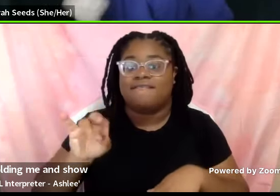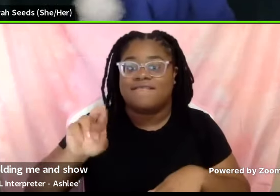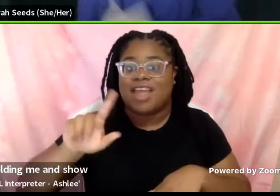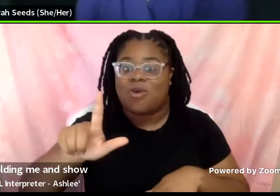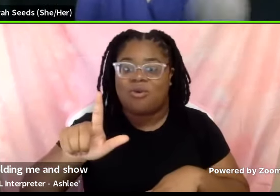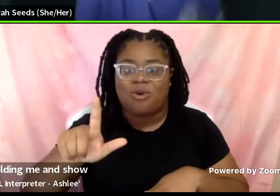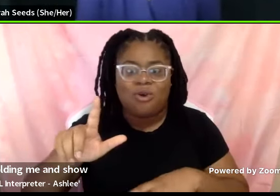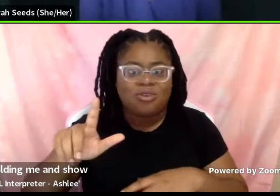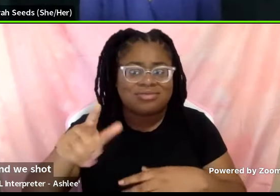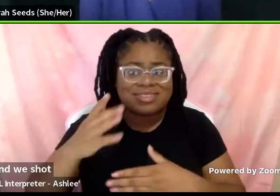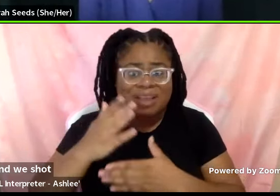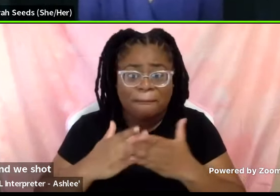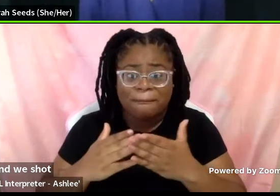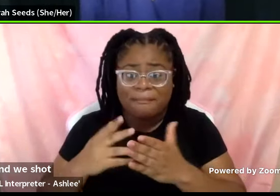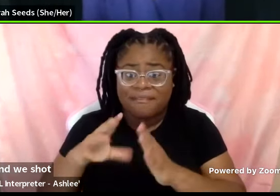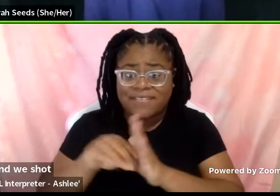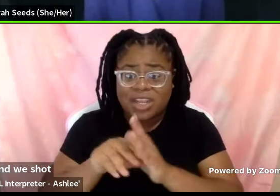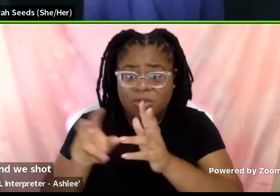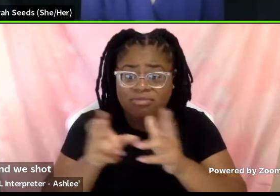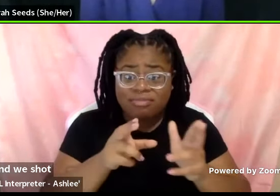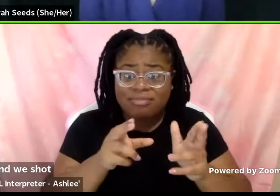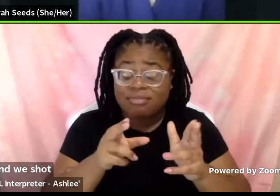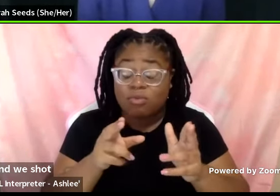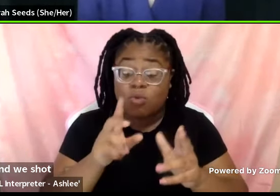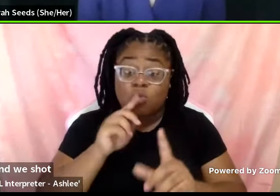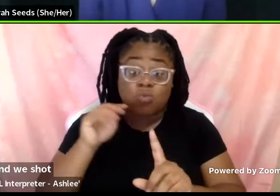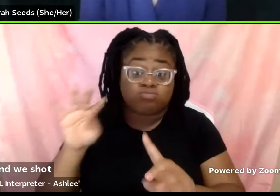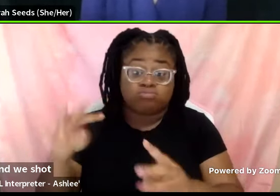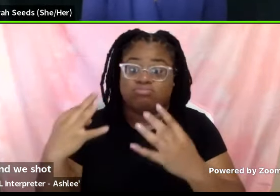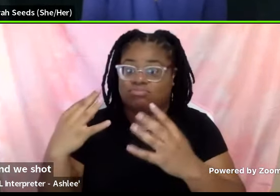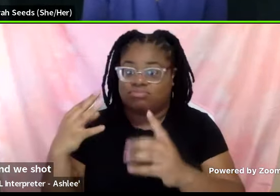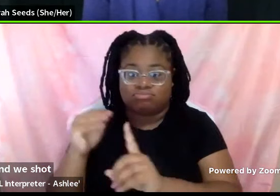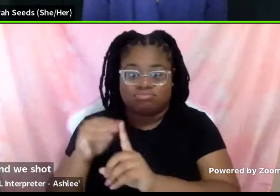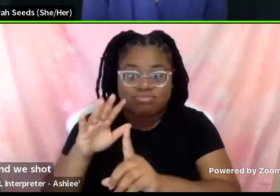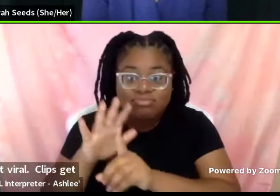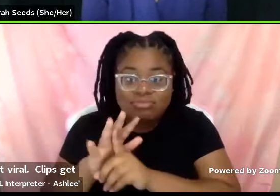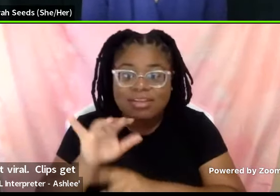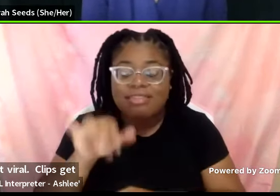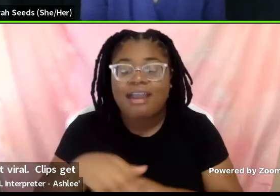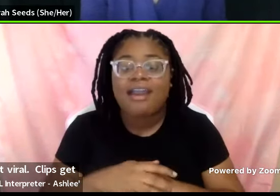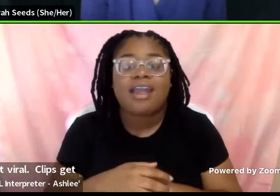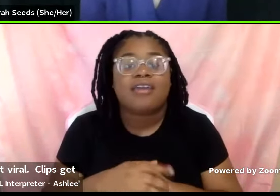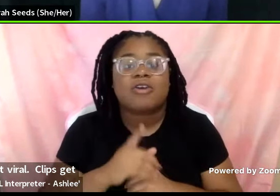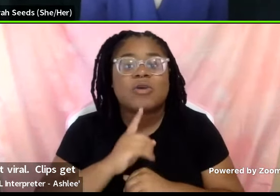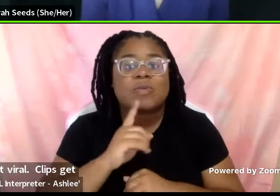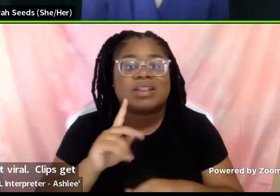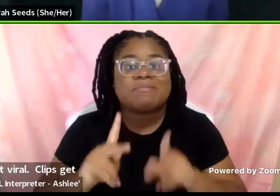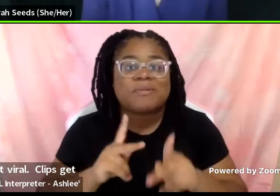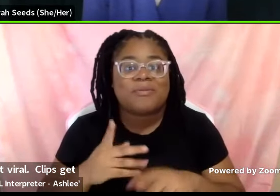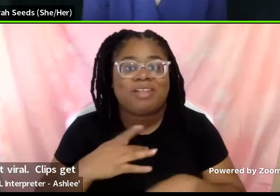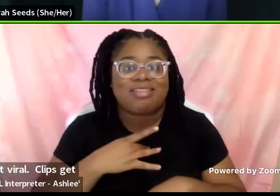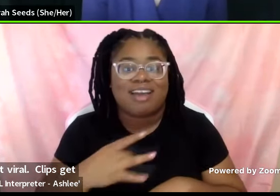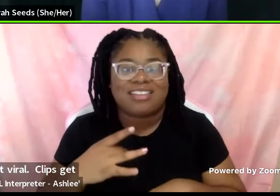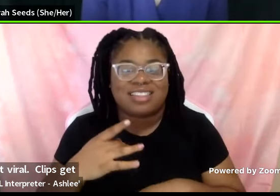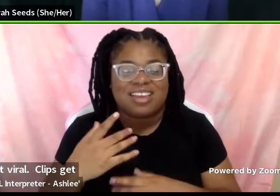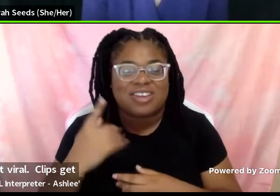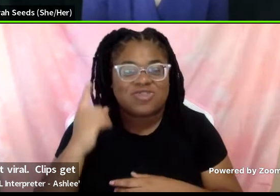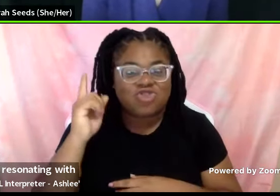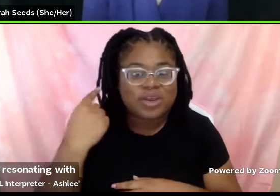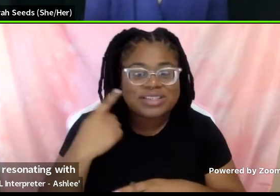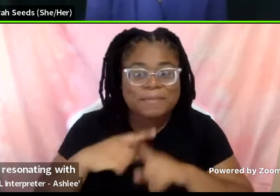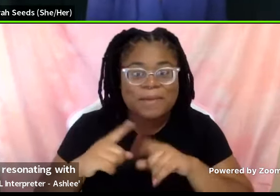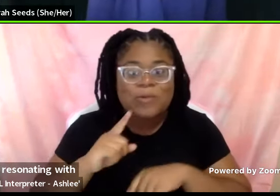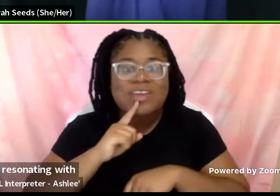getting a lot of views, and a lot of like people were resonating with the insanity, also the reality of, New York